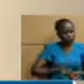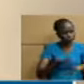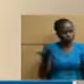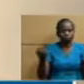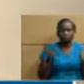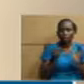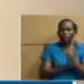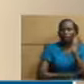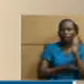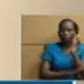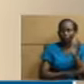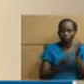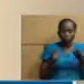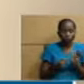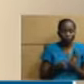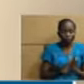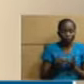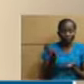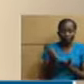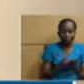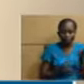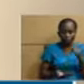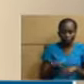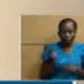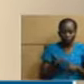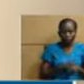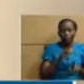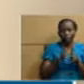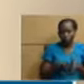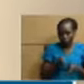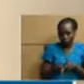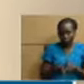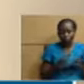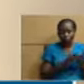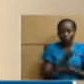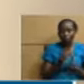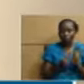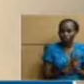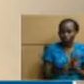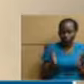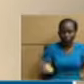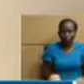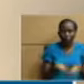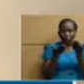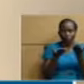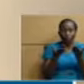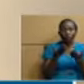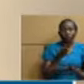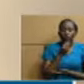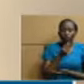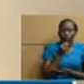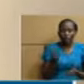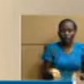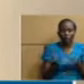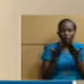which indicates that the income received by the beneficiaries has resulted into improved nutritional status of household